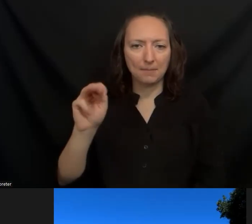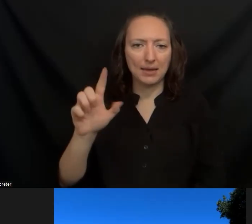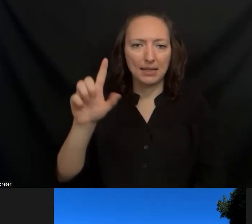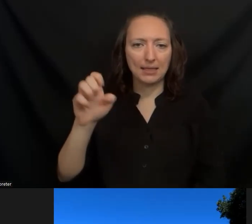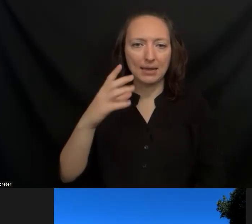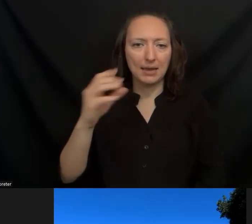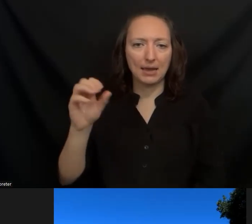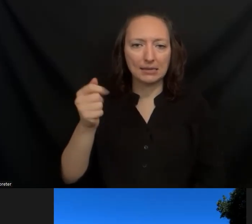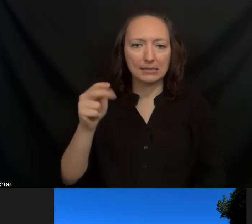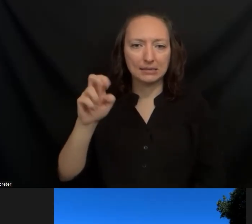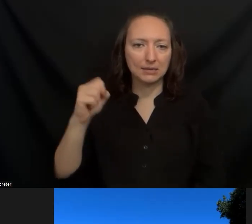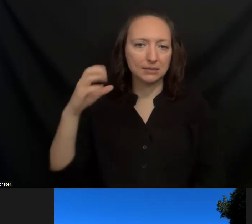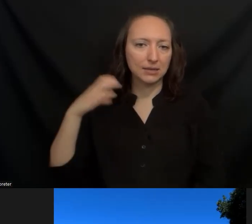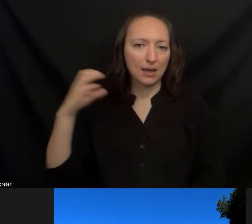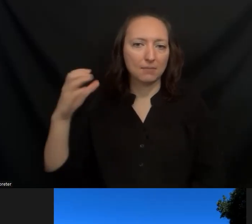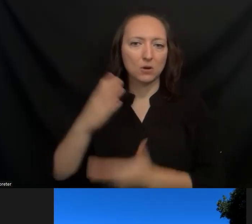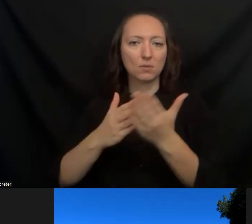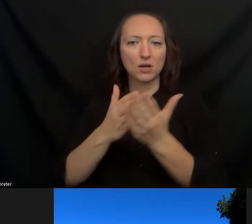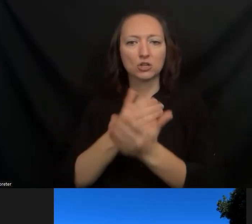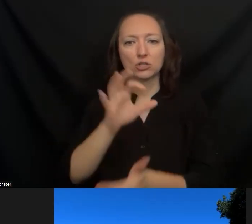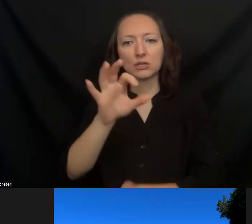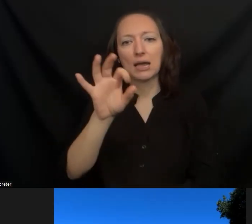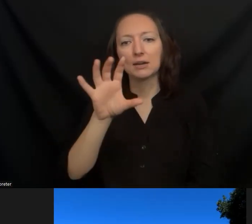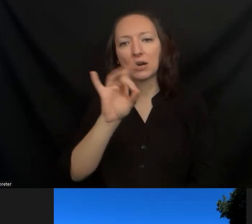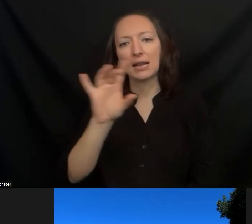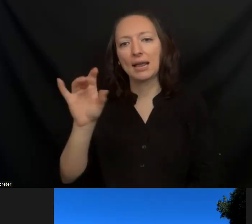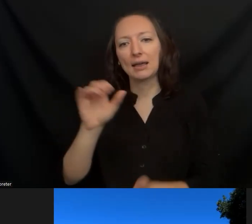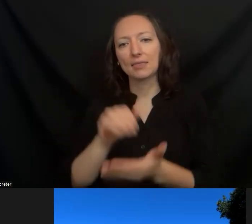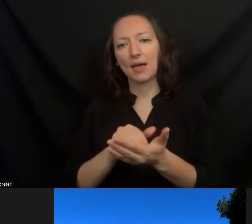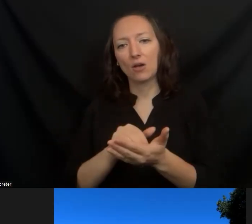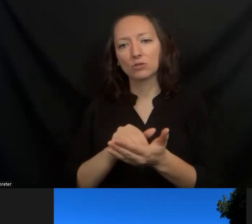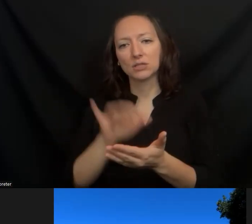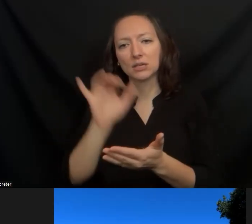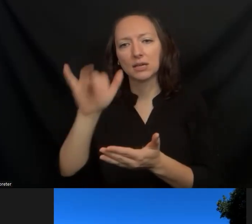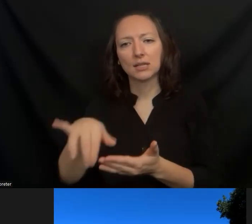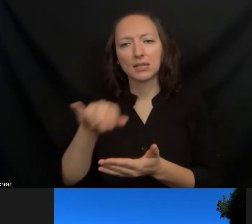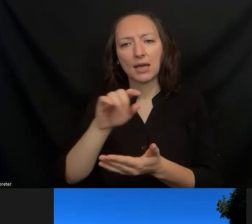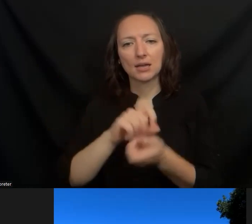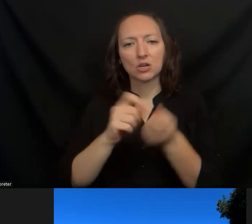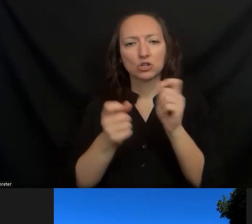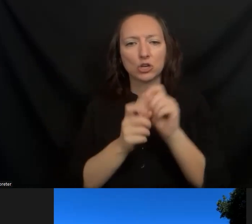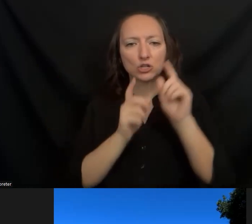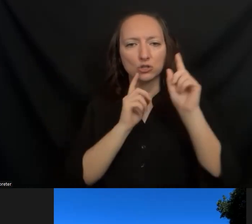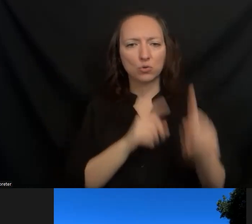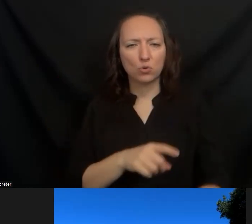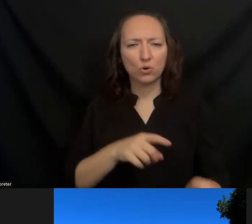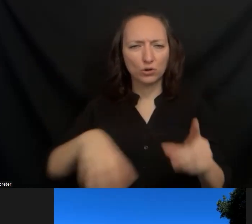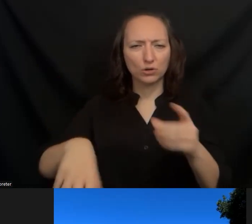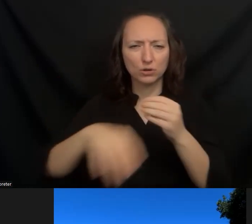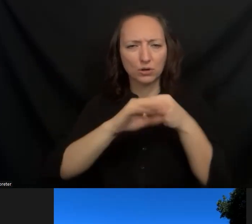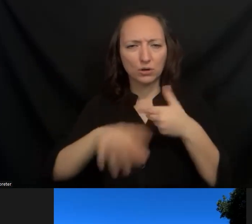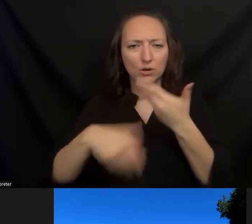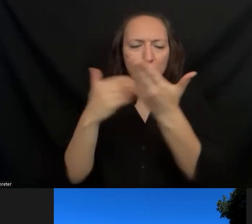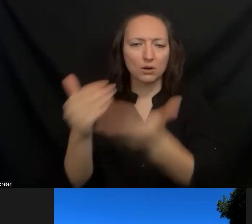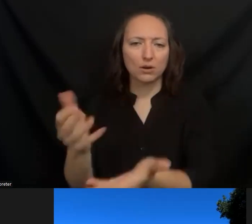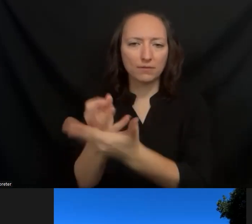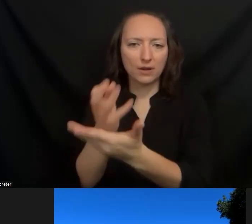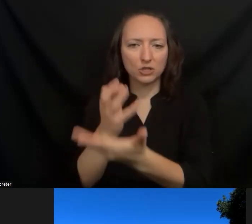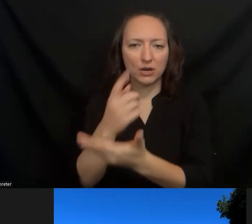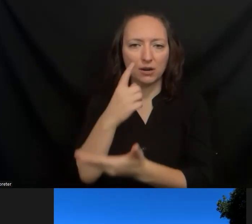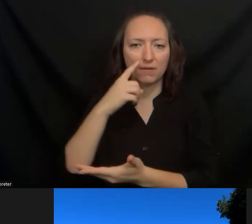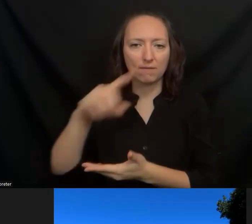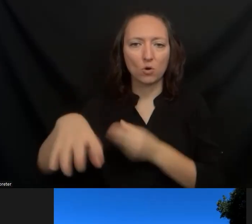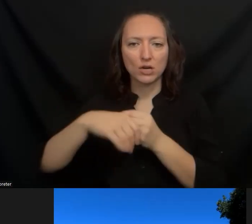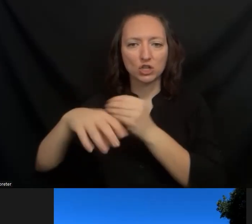$988,000. This change order is needed to provide funding to complete additional valve replacements that have been identified as requiring replacement in the